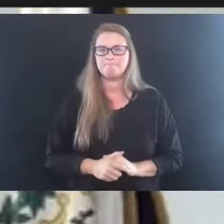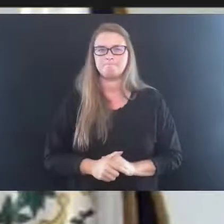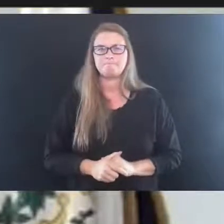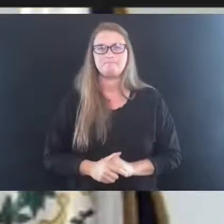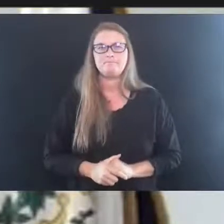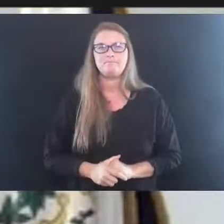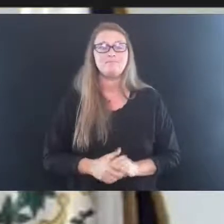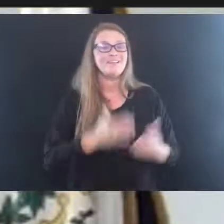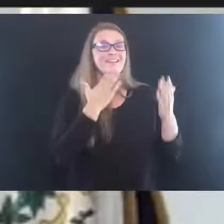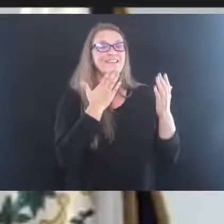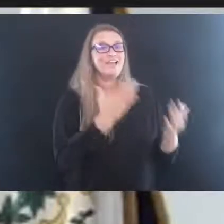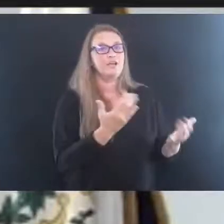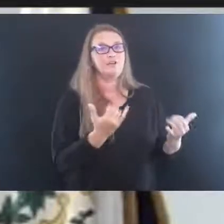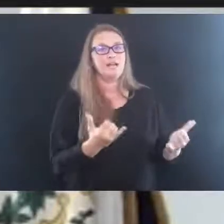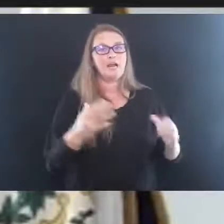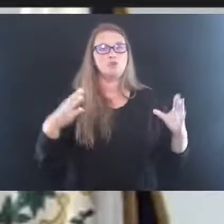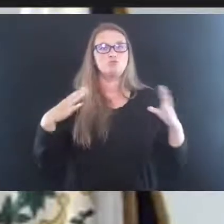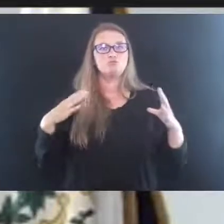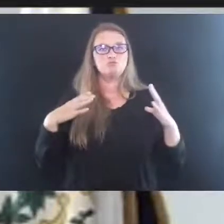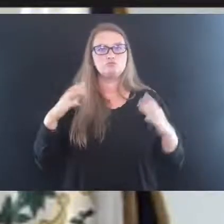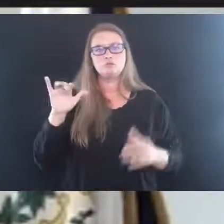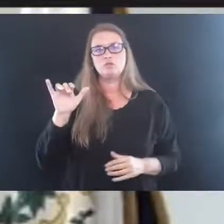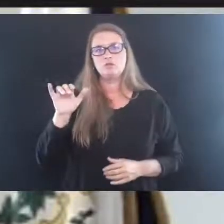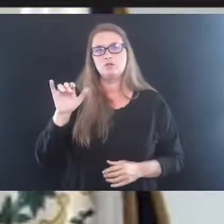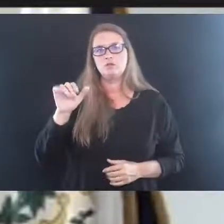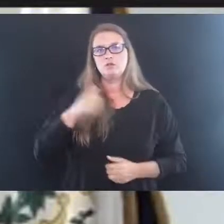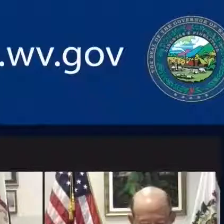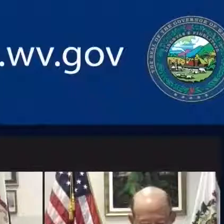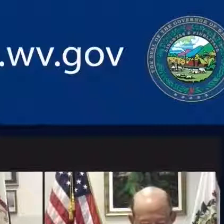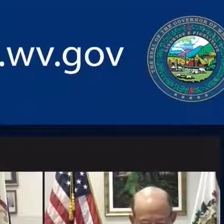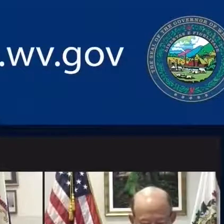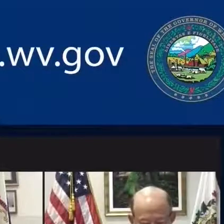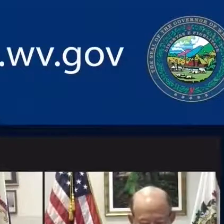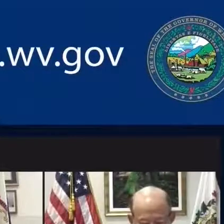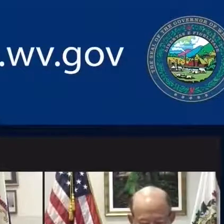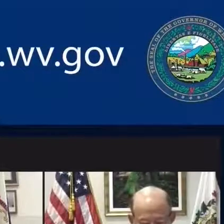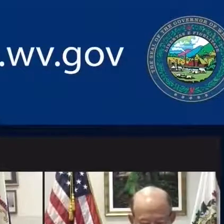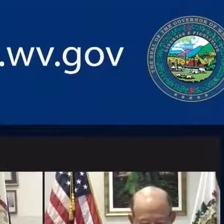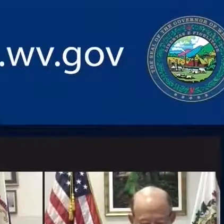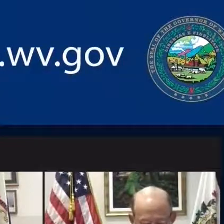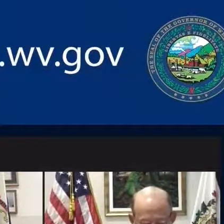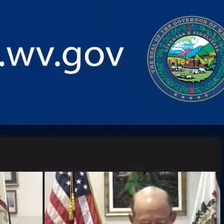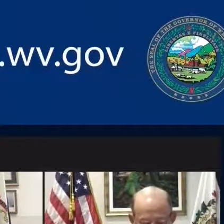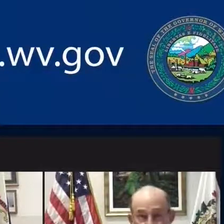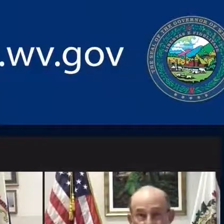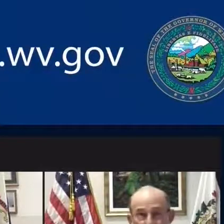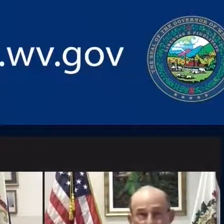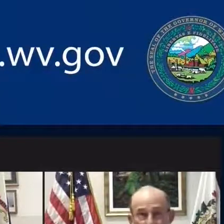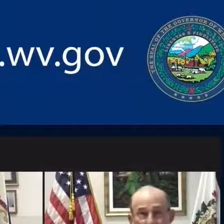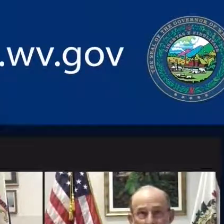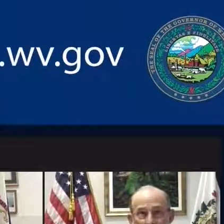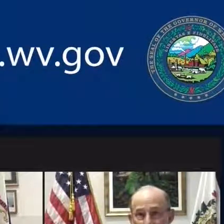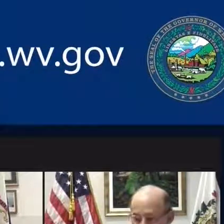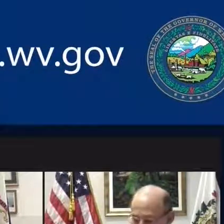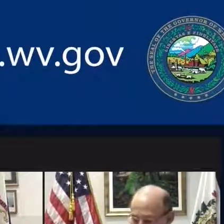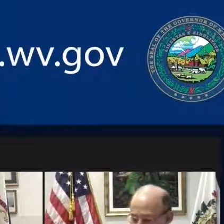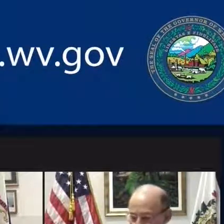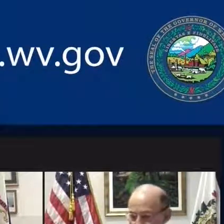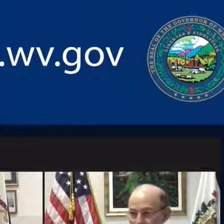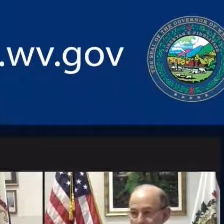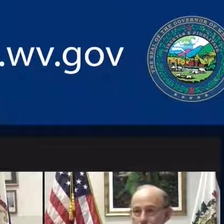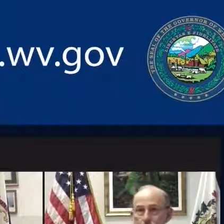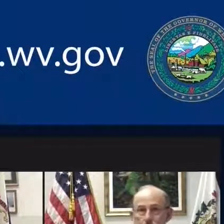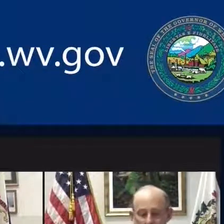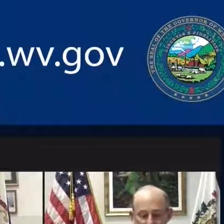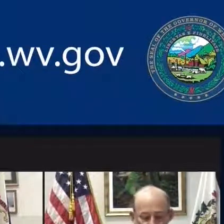Thank you, Secretary. Retired Major General Jim Hoyer, Director of our Joint Interagency Task Force, is also joining us today and available for questions. We'll now go